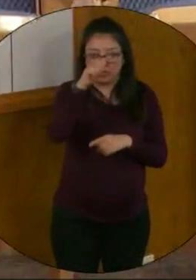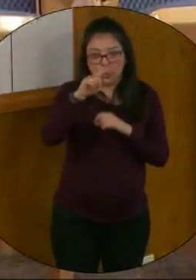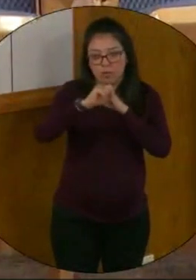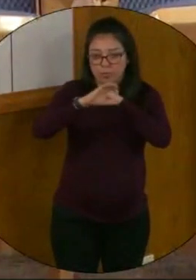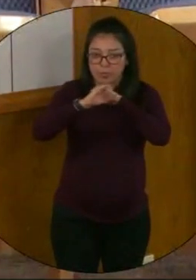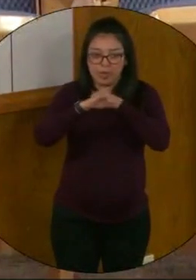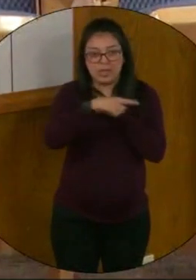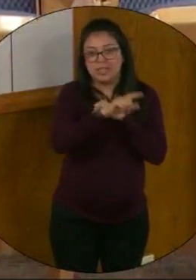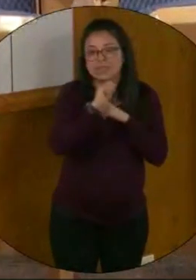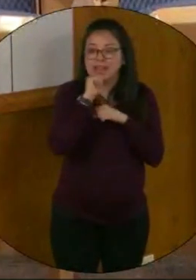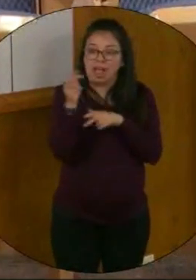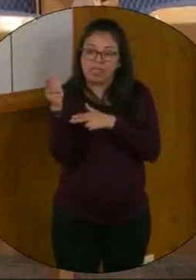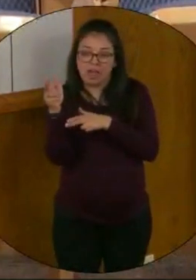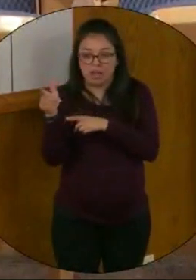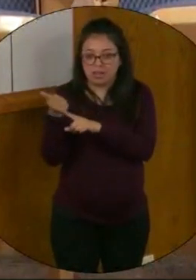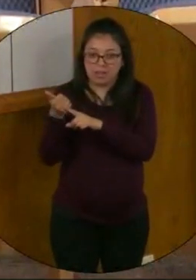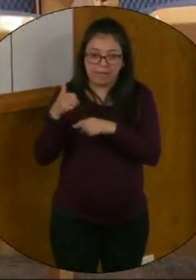that it's not the gun's fault.